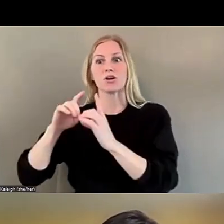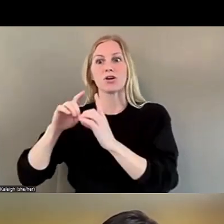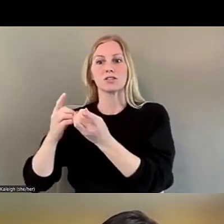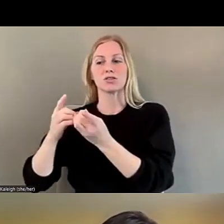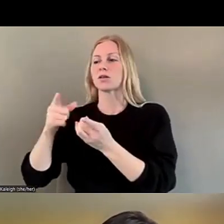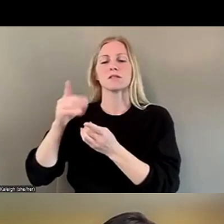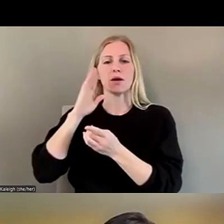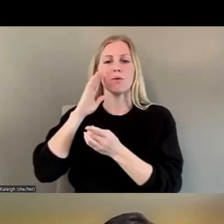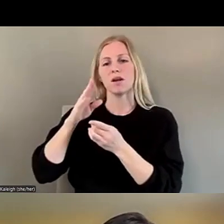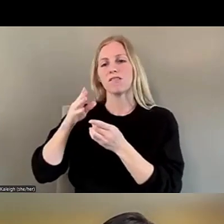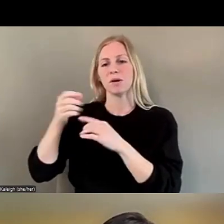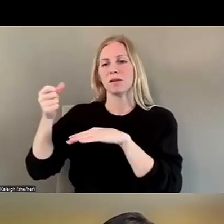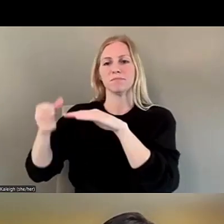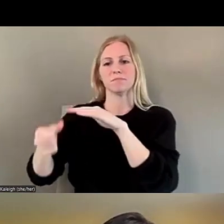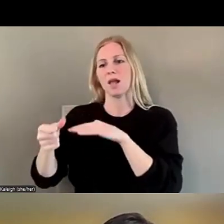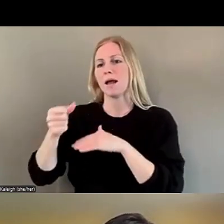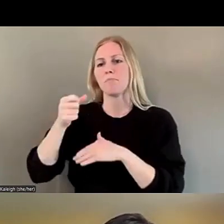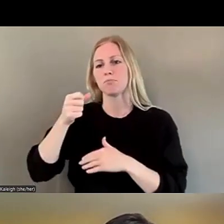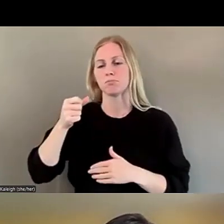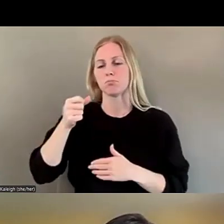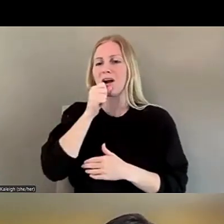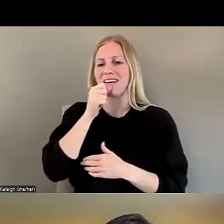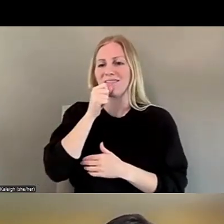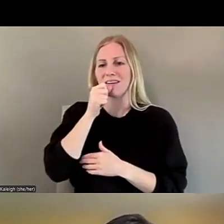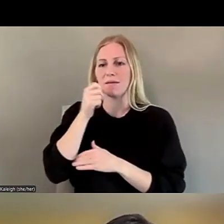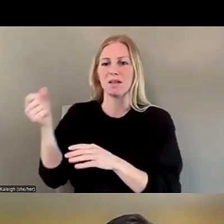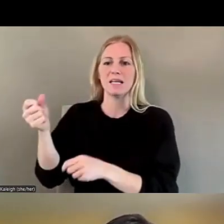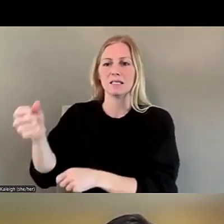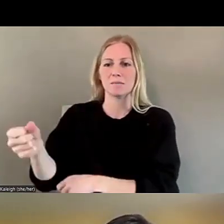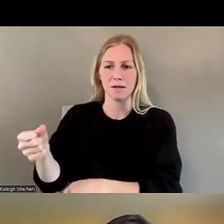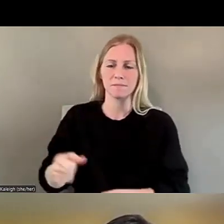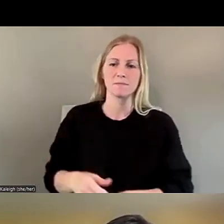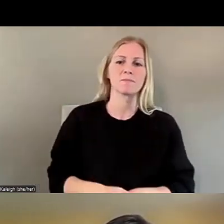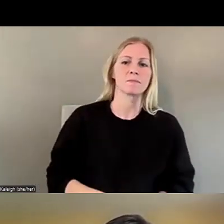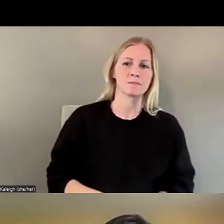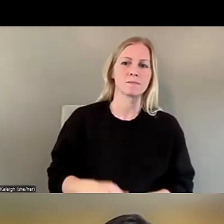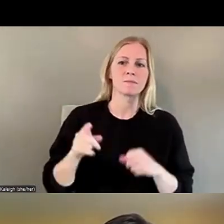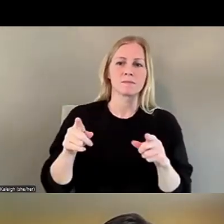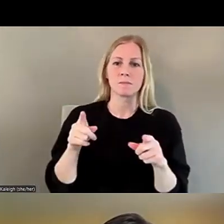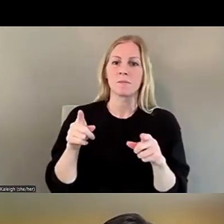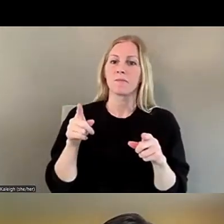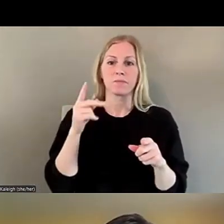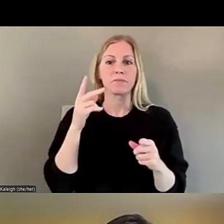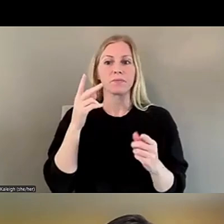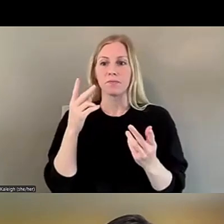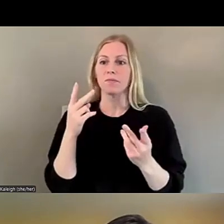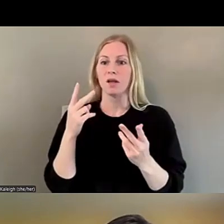the same alternatives in place to the use of seclusion and saw similarly positive